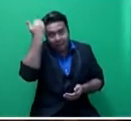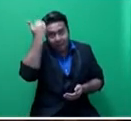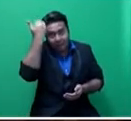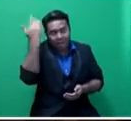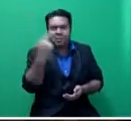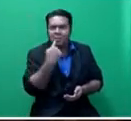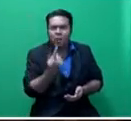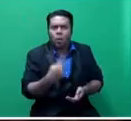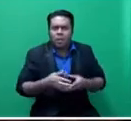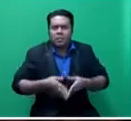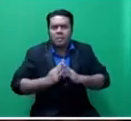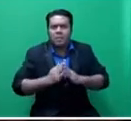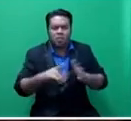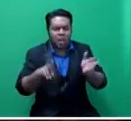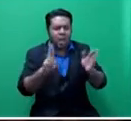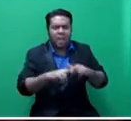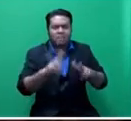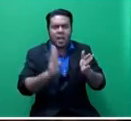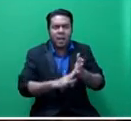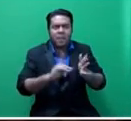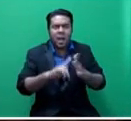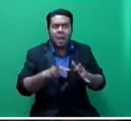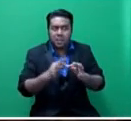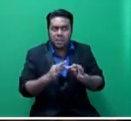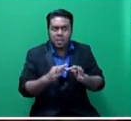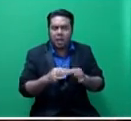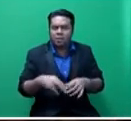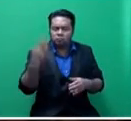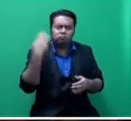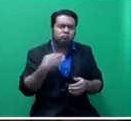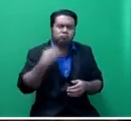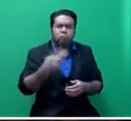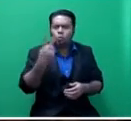established FMIB, FMIB was slaughtering around 20,000